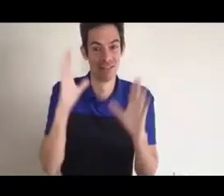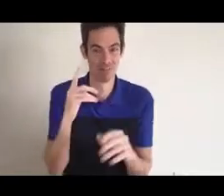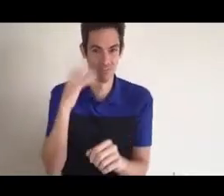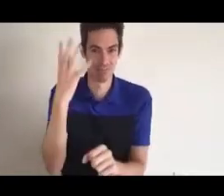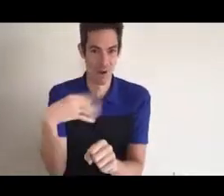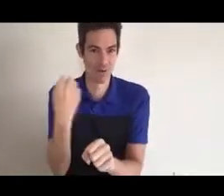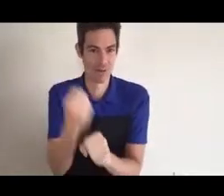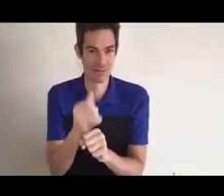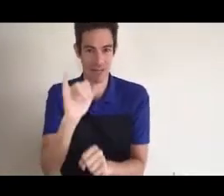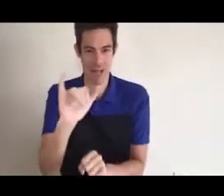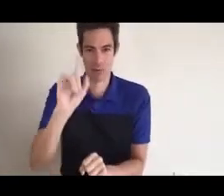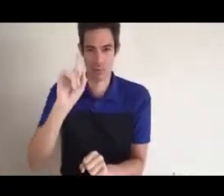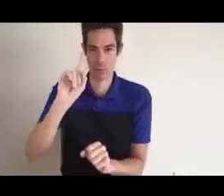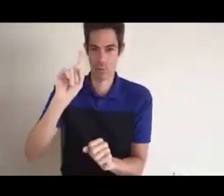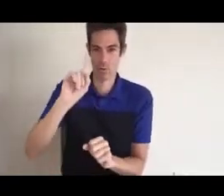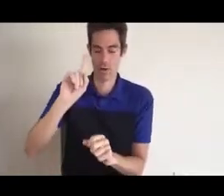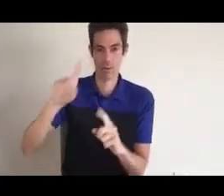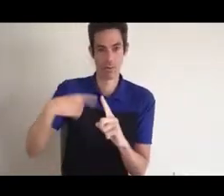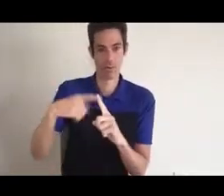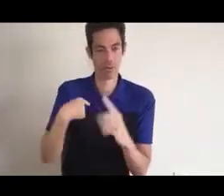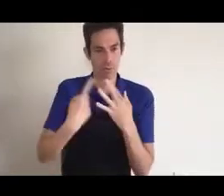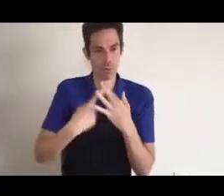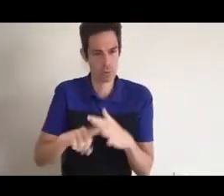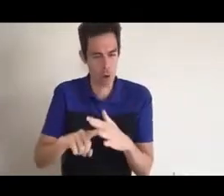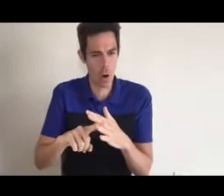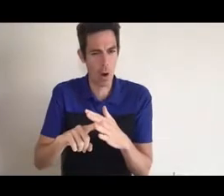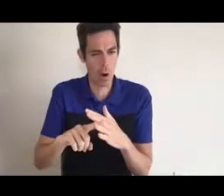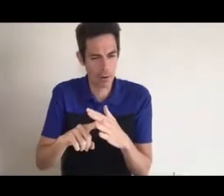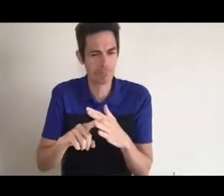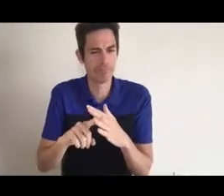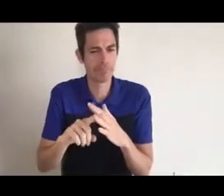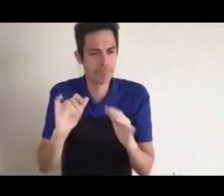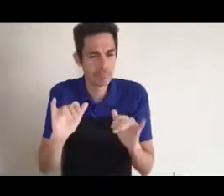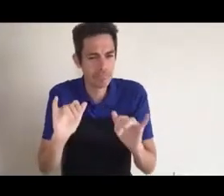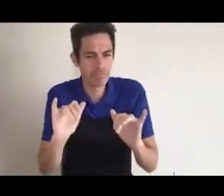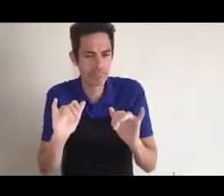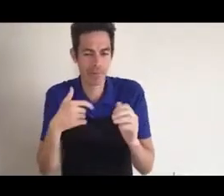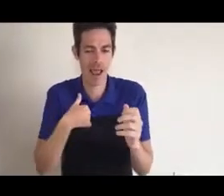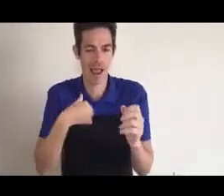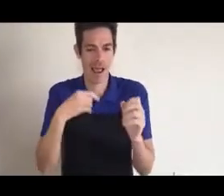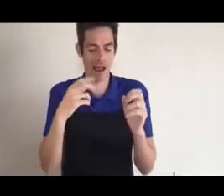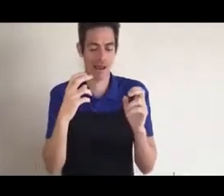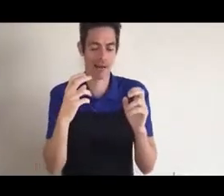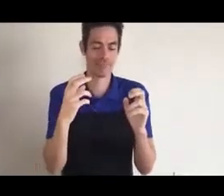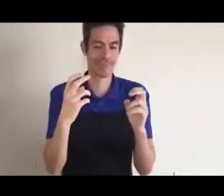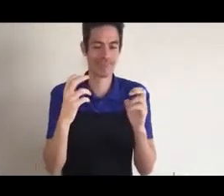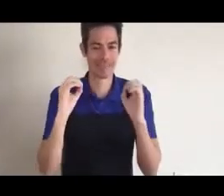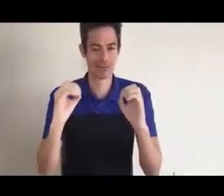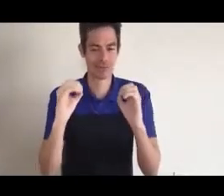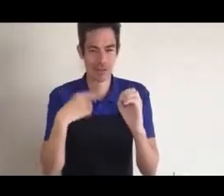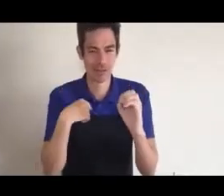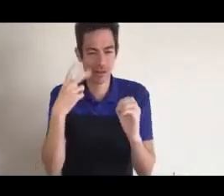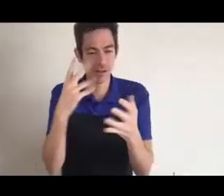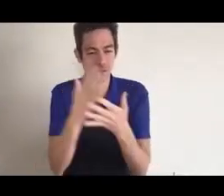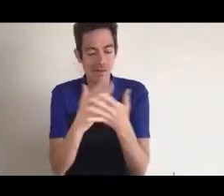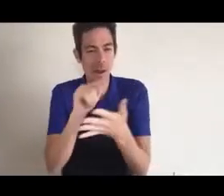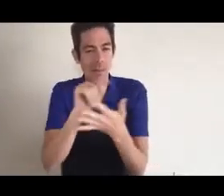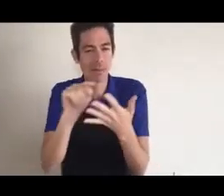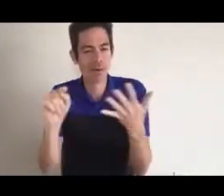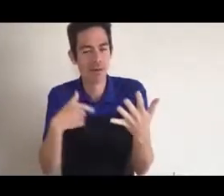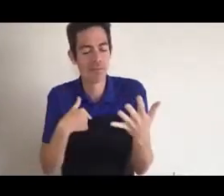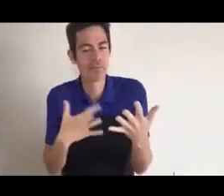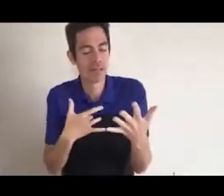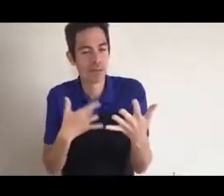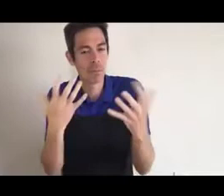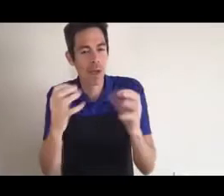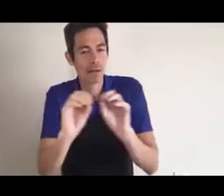So now as an ASL instructor for the last 4 years, that's when I started to really understand,